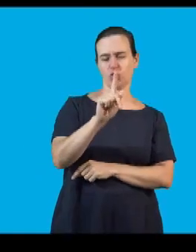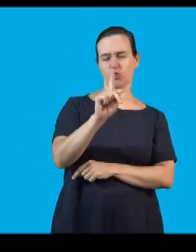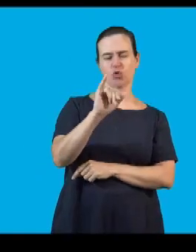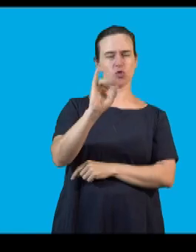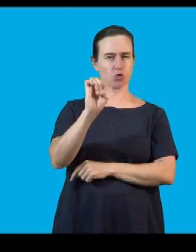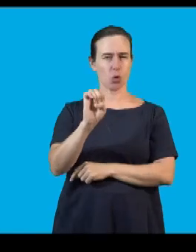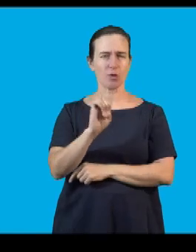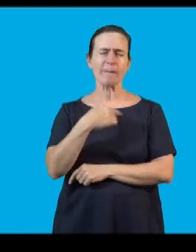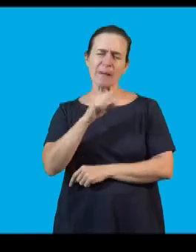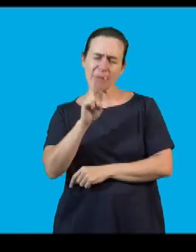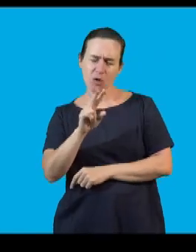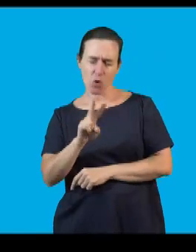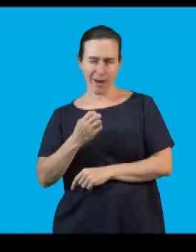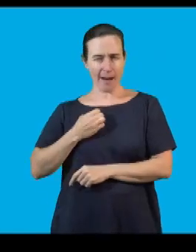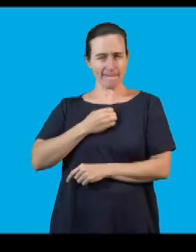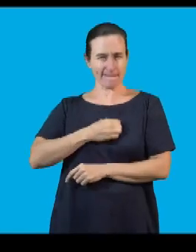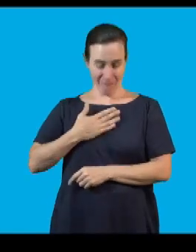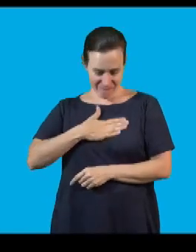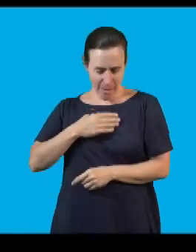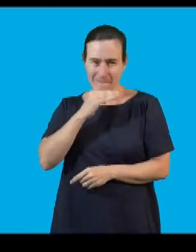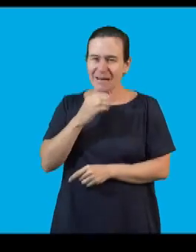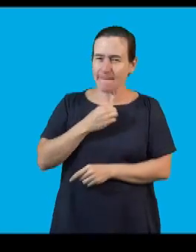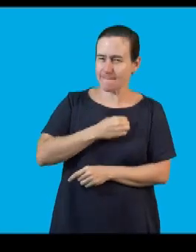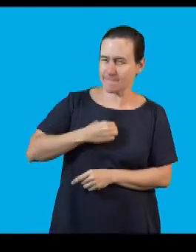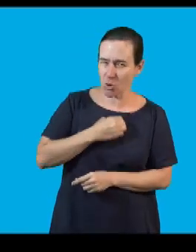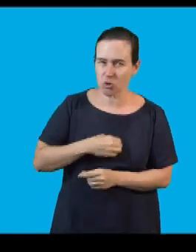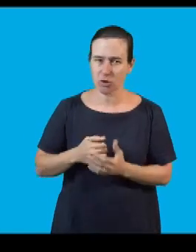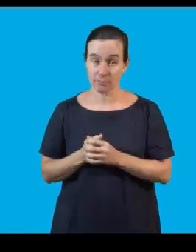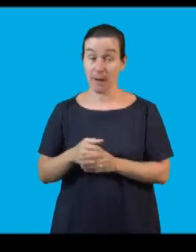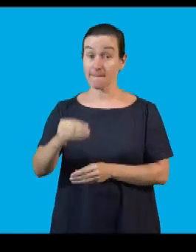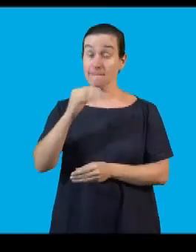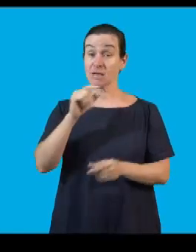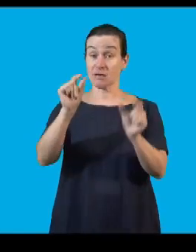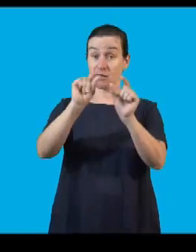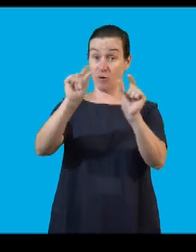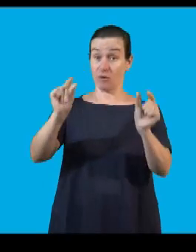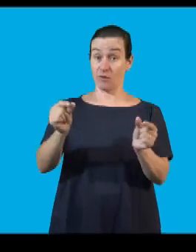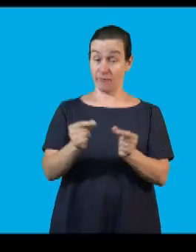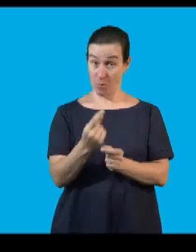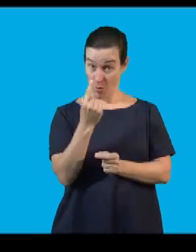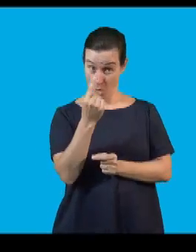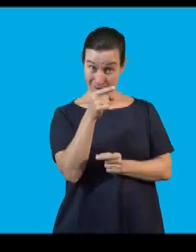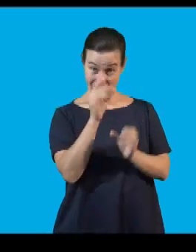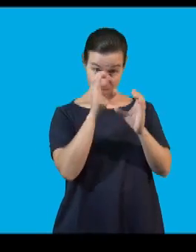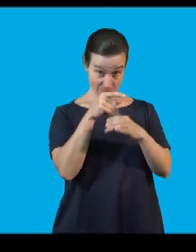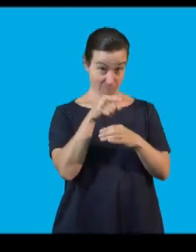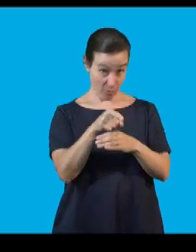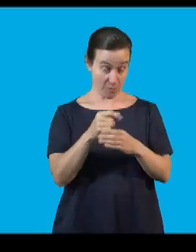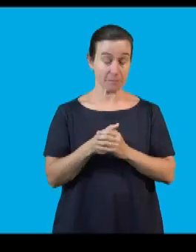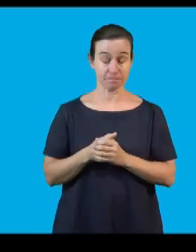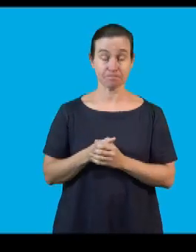or persuasive language, all right? Let's locate it. It says we are going to frame 1, so this is where we're going to